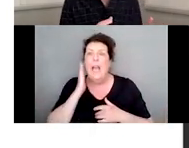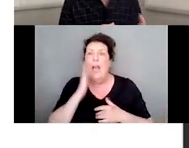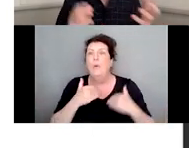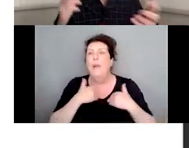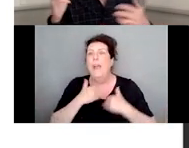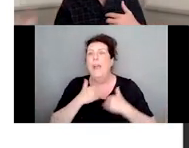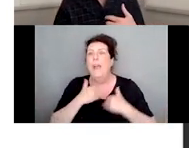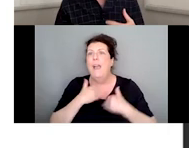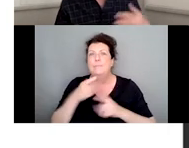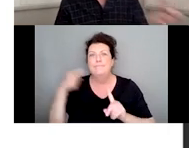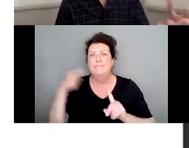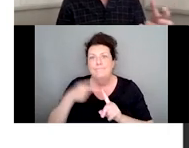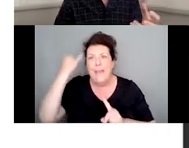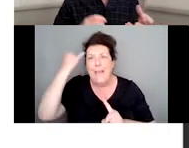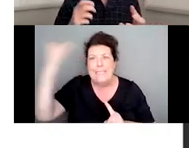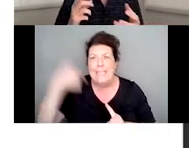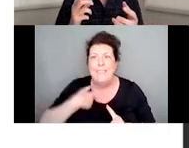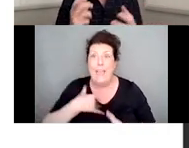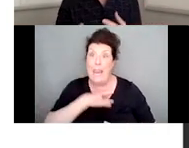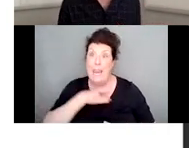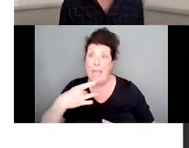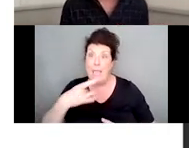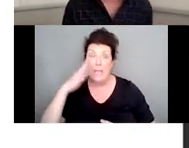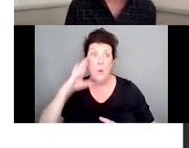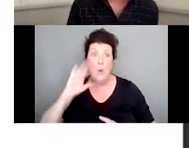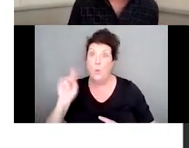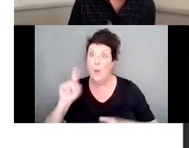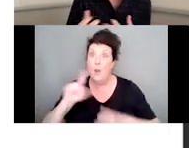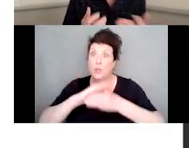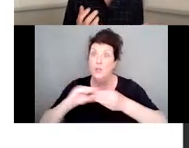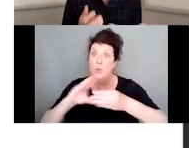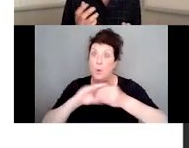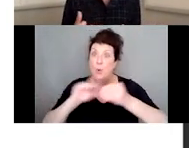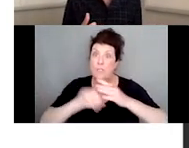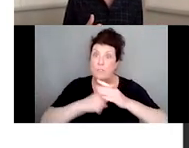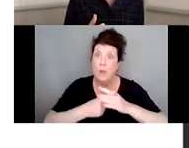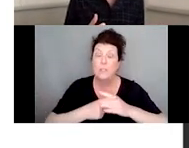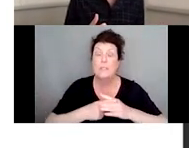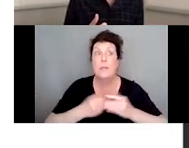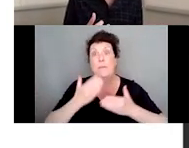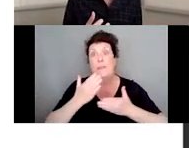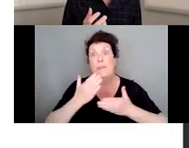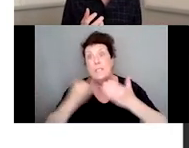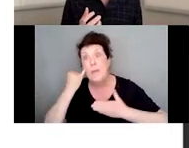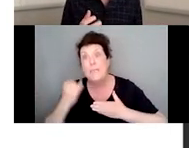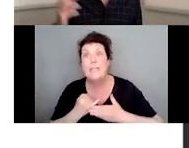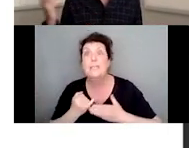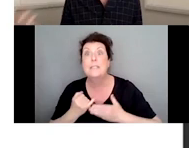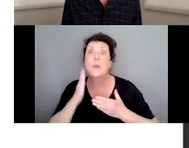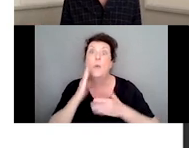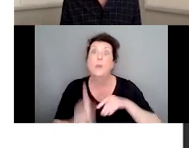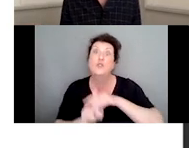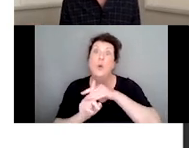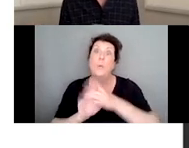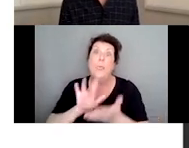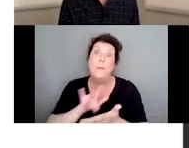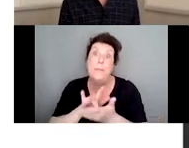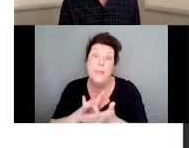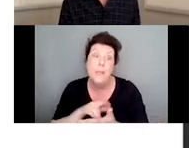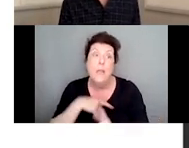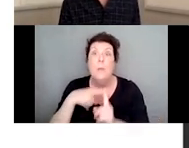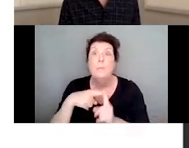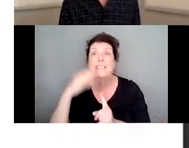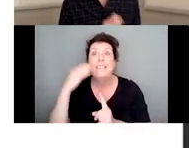that I like. I know where a story sort of starts. I know a couple ideas that happen in the middle that I like and sound cool. And then I know where it ends.